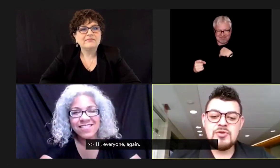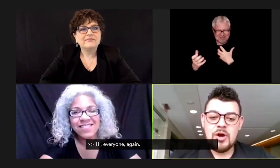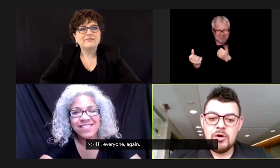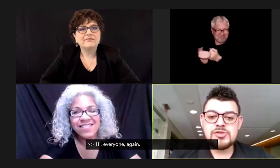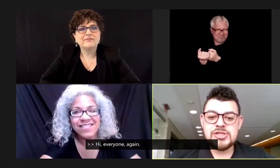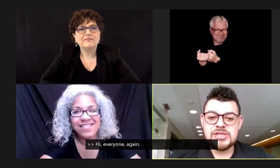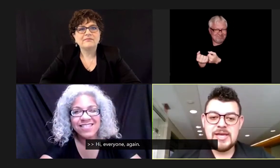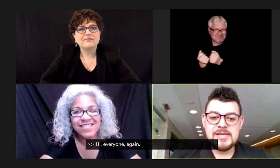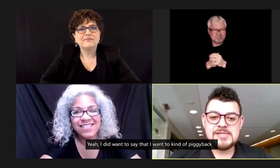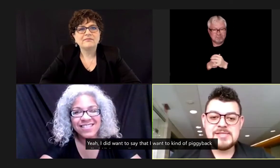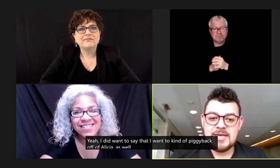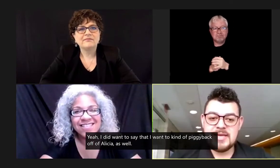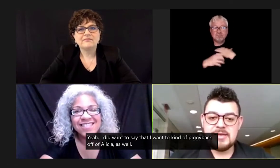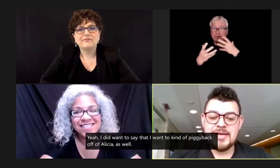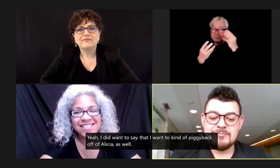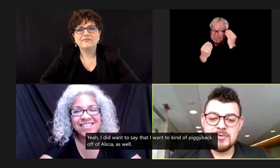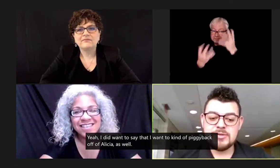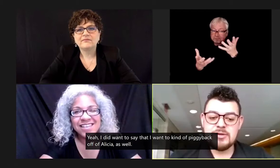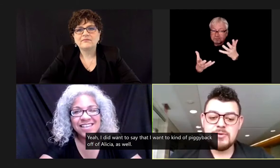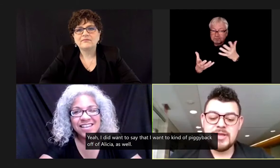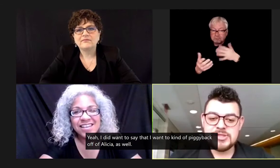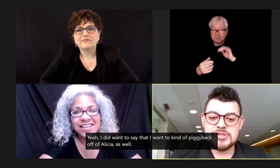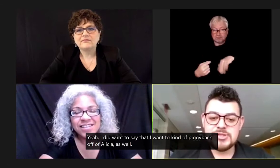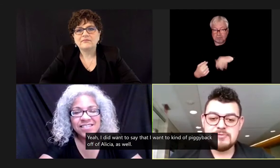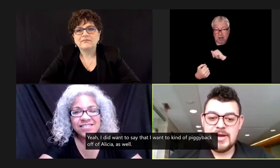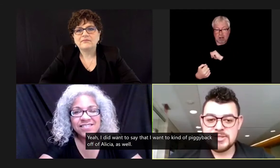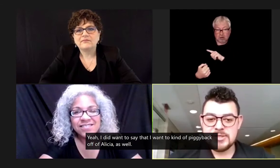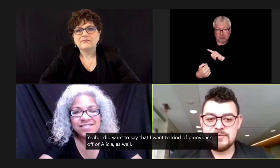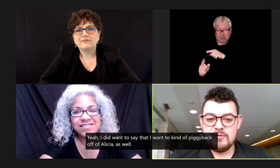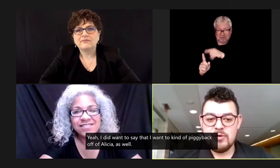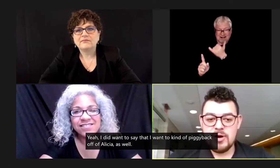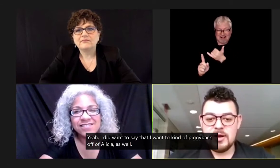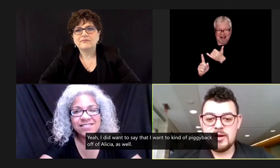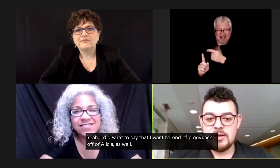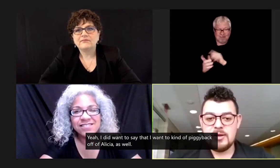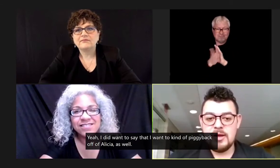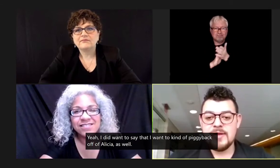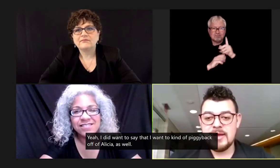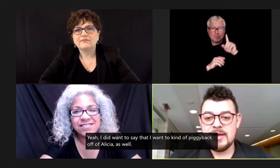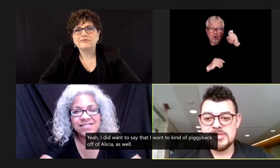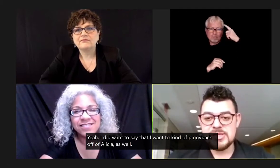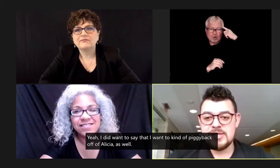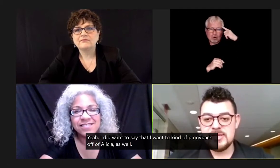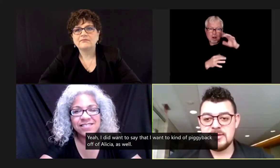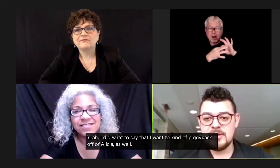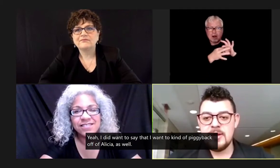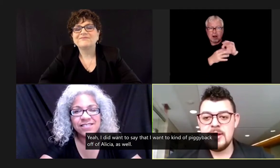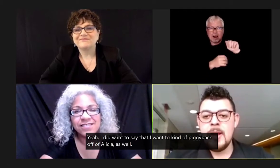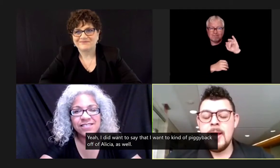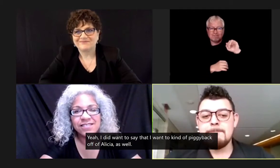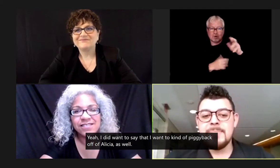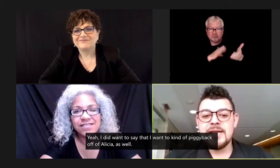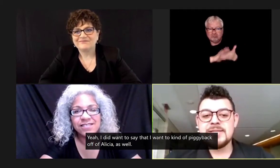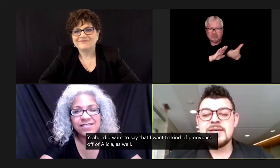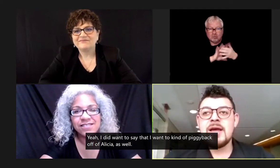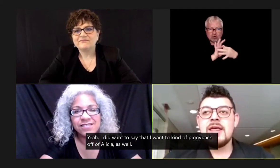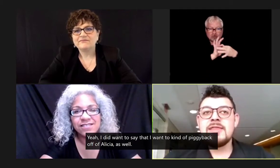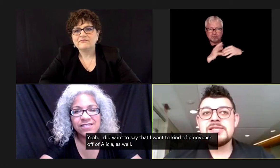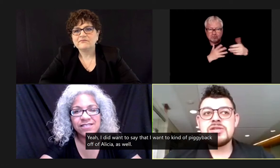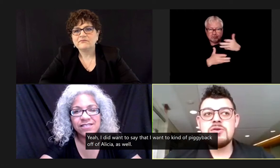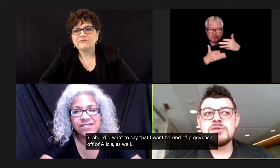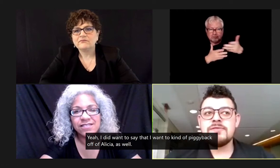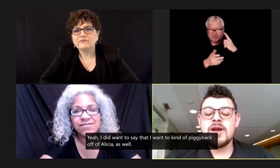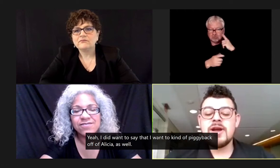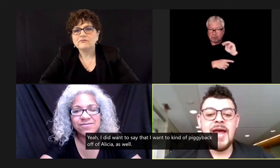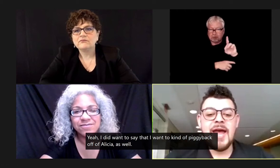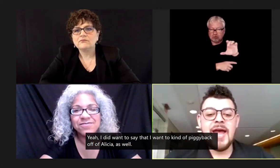you know, she is the government relations director for the commission here, but